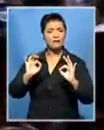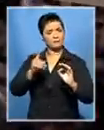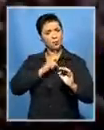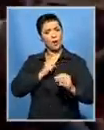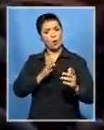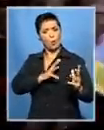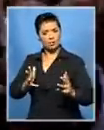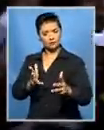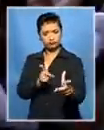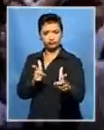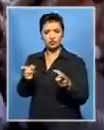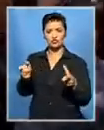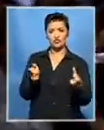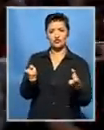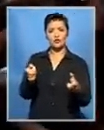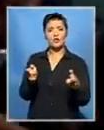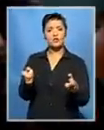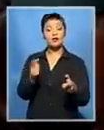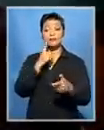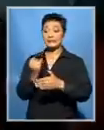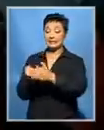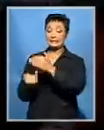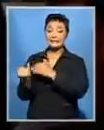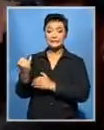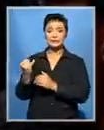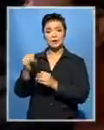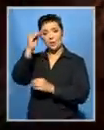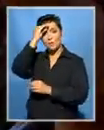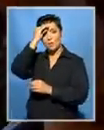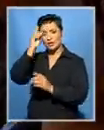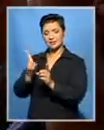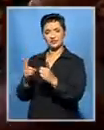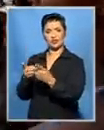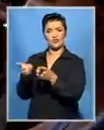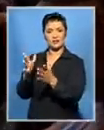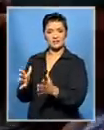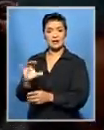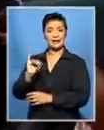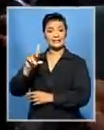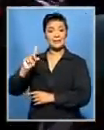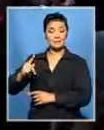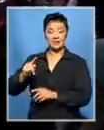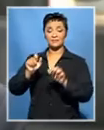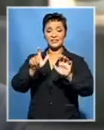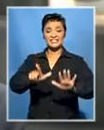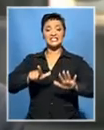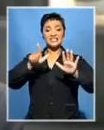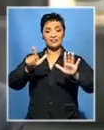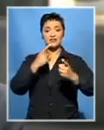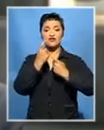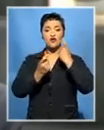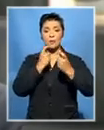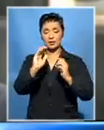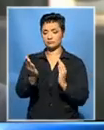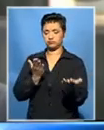protests, even from the Independent Police Investigative Directorate, who'd received 17 complaints. As